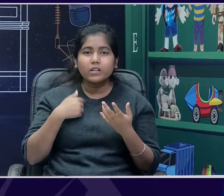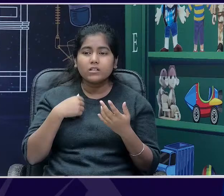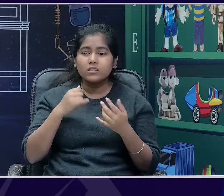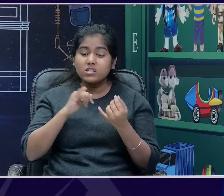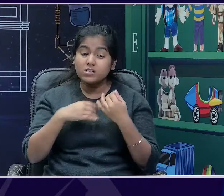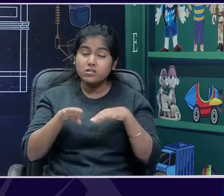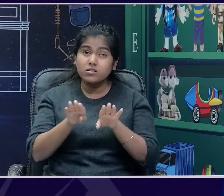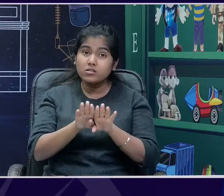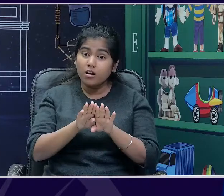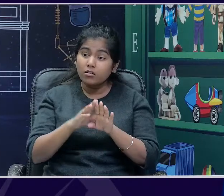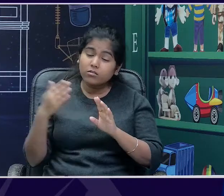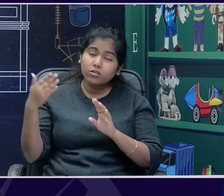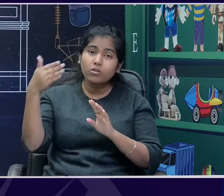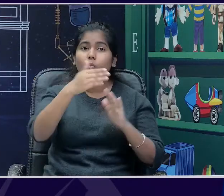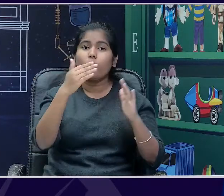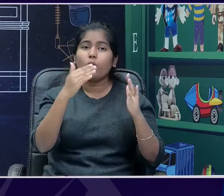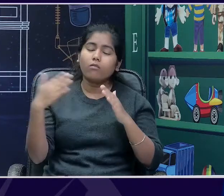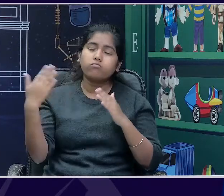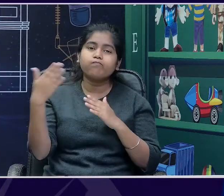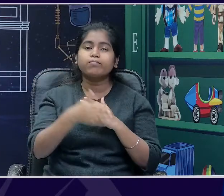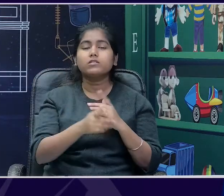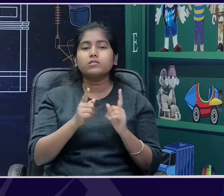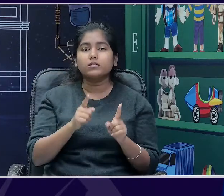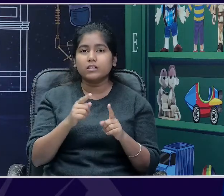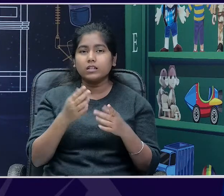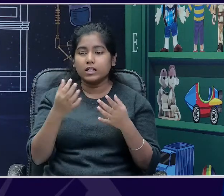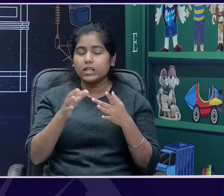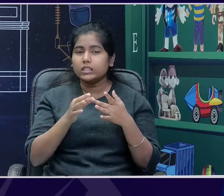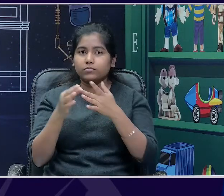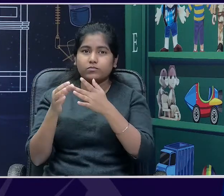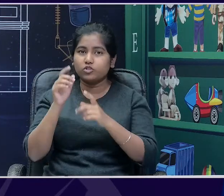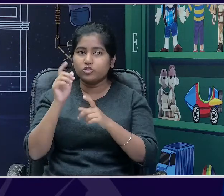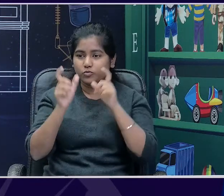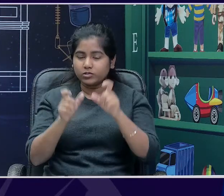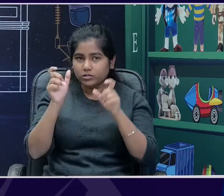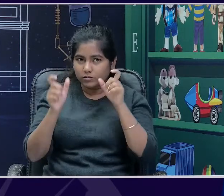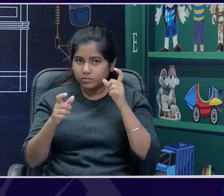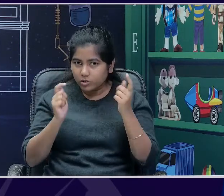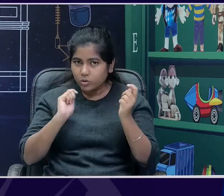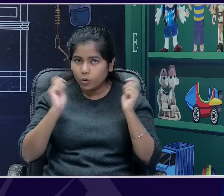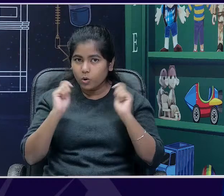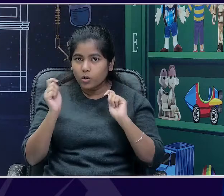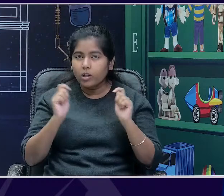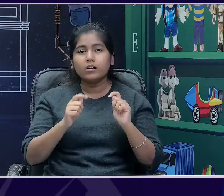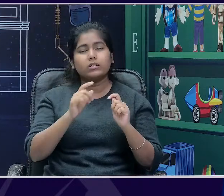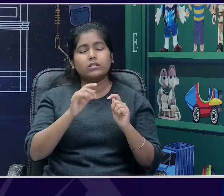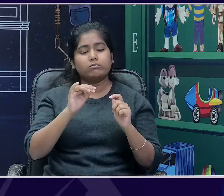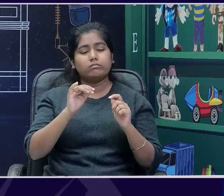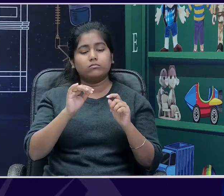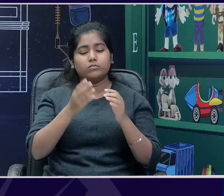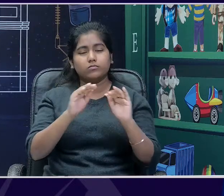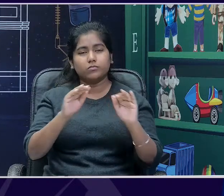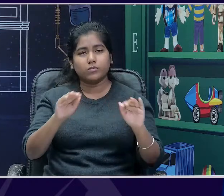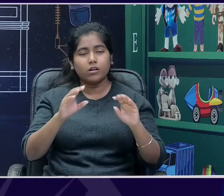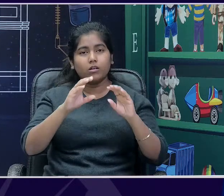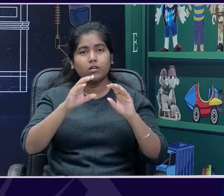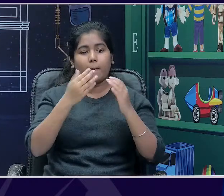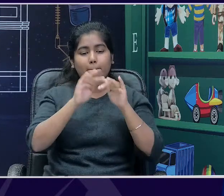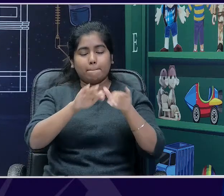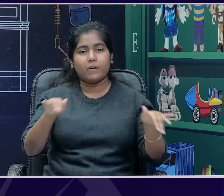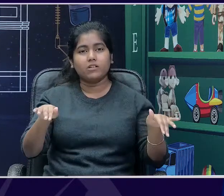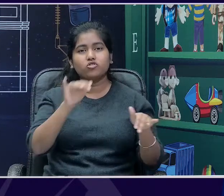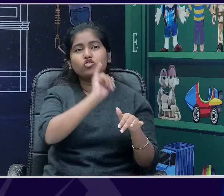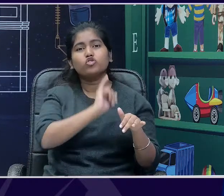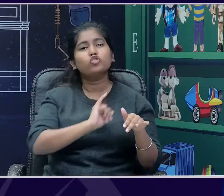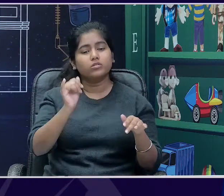Sundays. Yeah, on Sundays. Right. So this is the special character we can have in our team, and we can make 6 students as a team in the classroom,